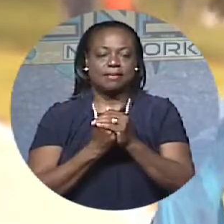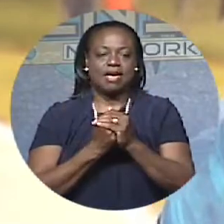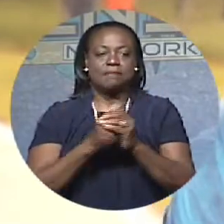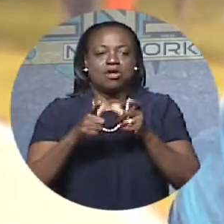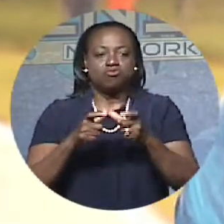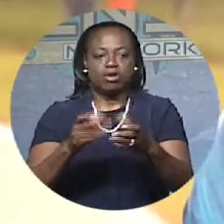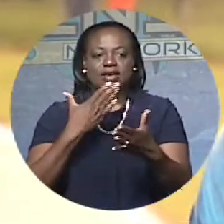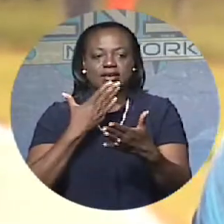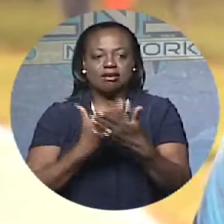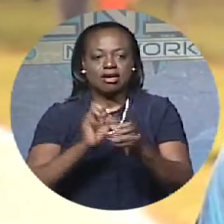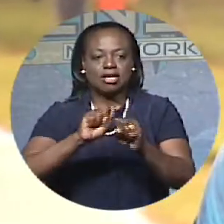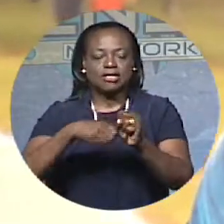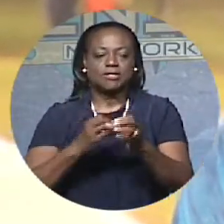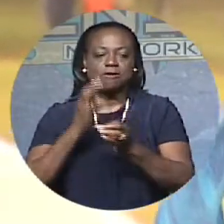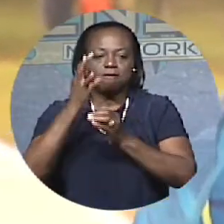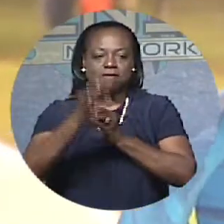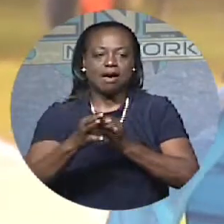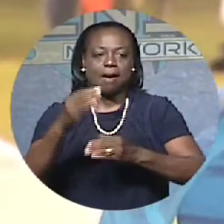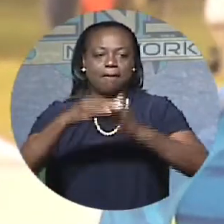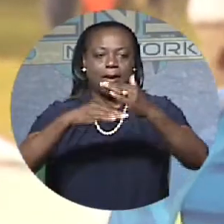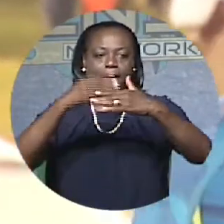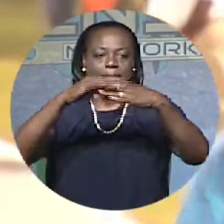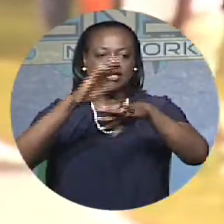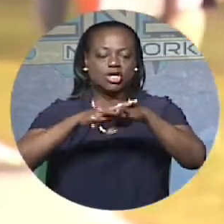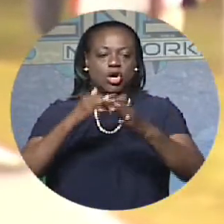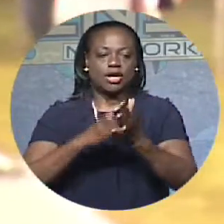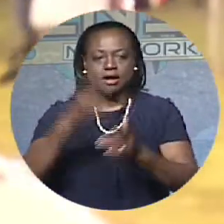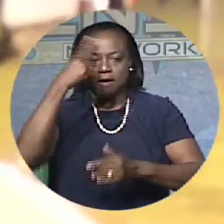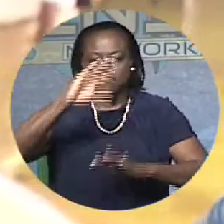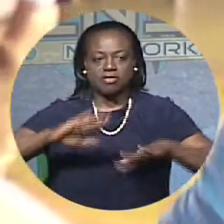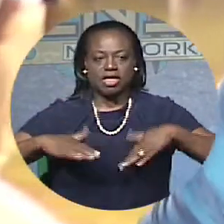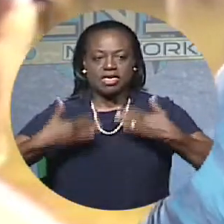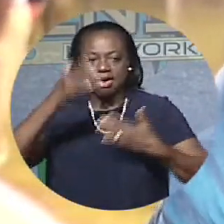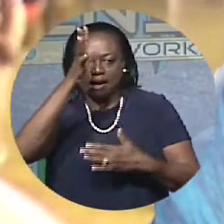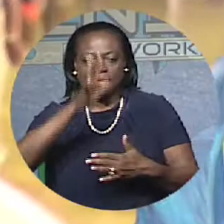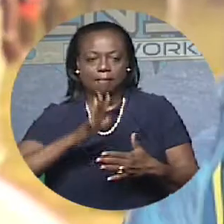and it's just building on it, you know. And for the young guys,